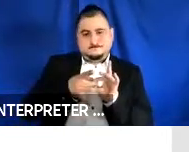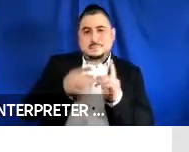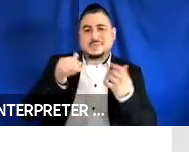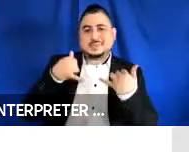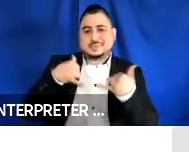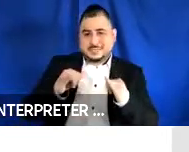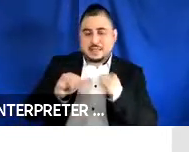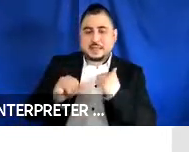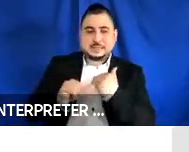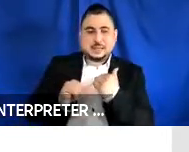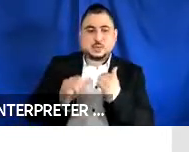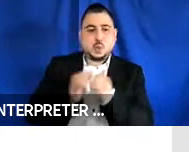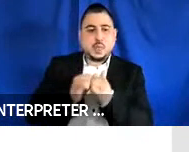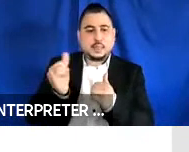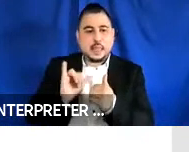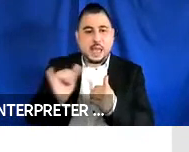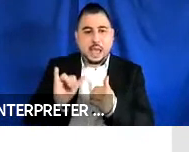like